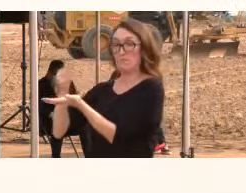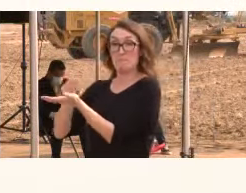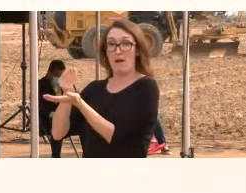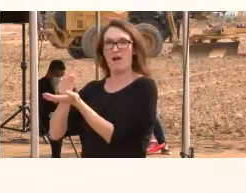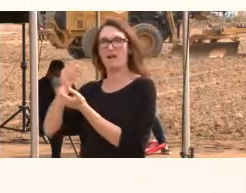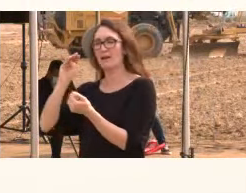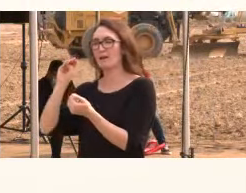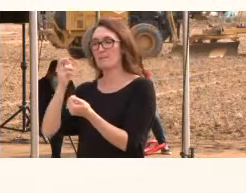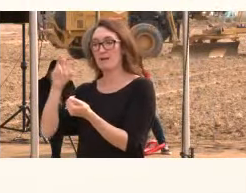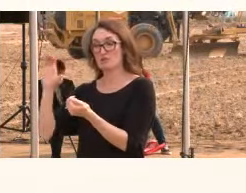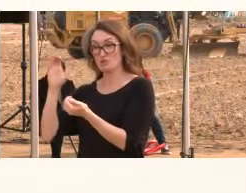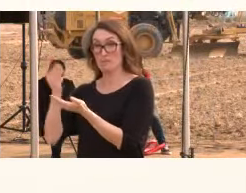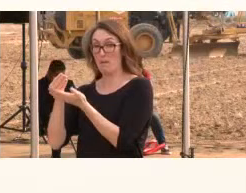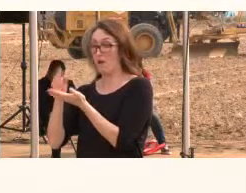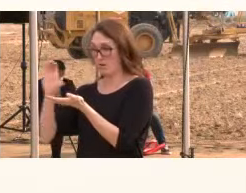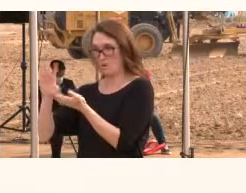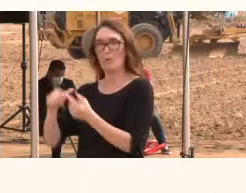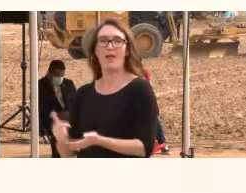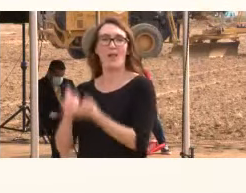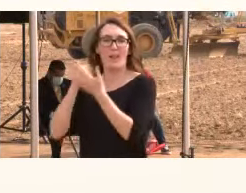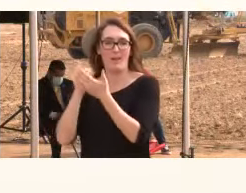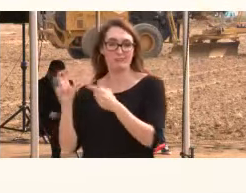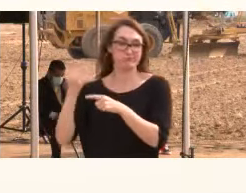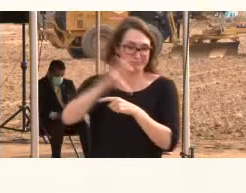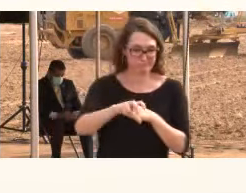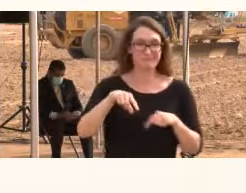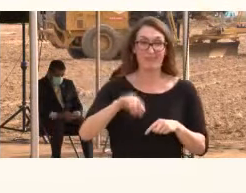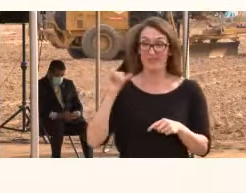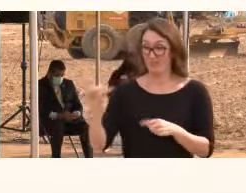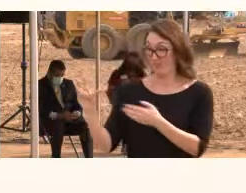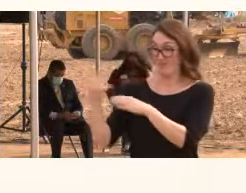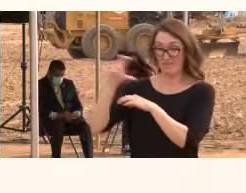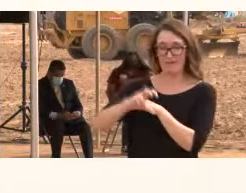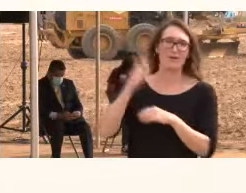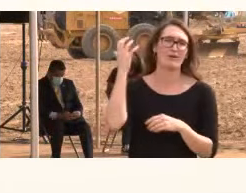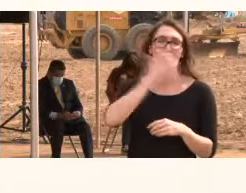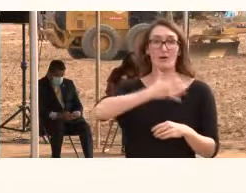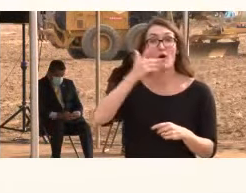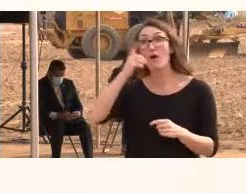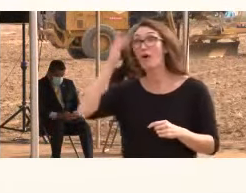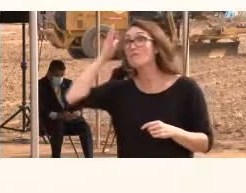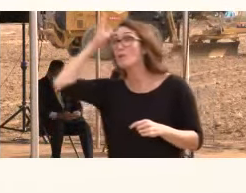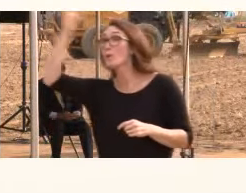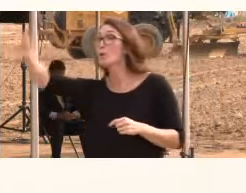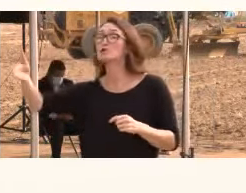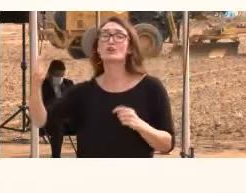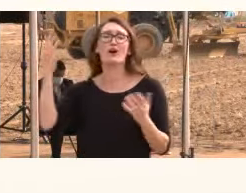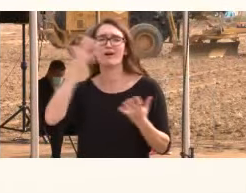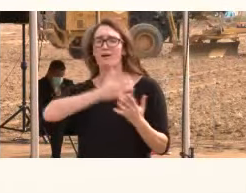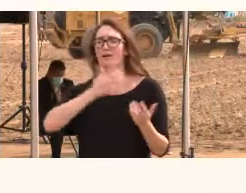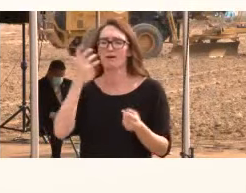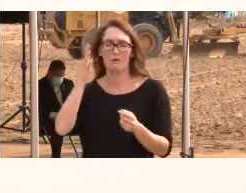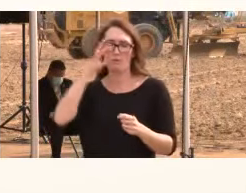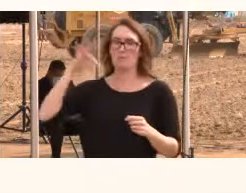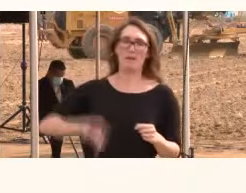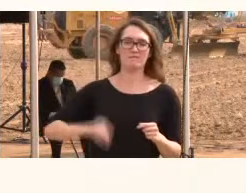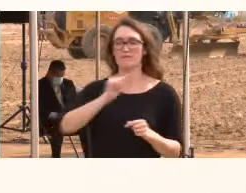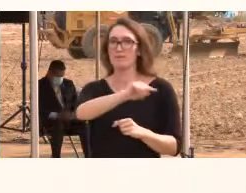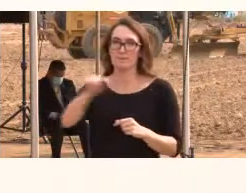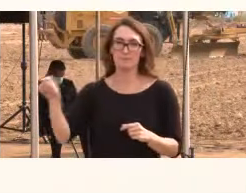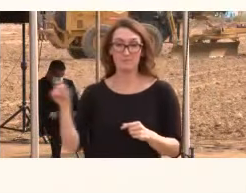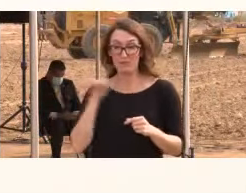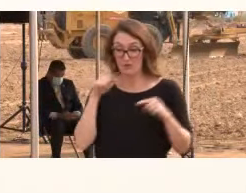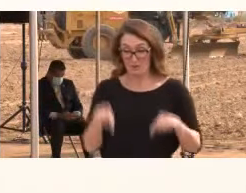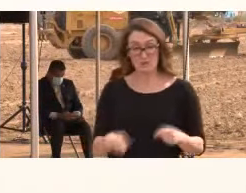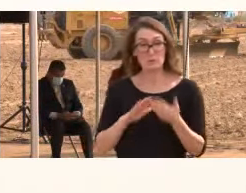help jumpstart this project. Their investment will pay enormous dividends for the community, a community that's been waiting